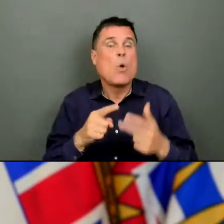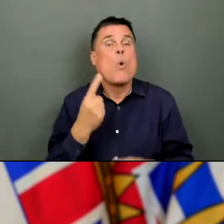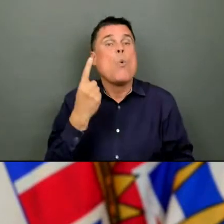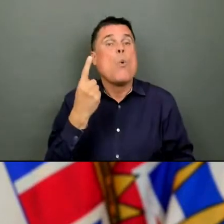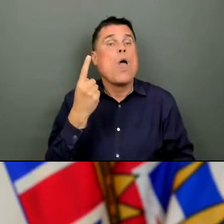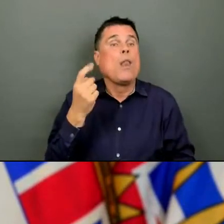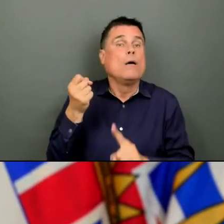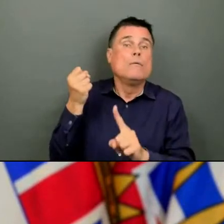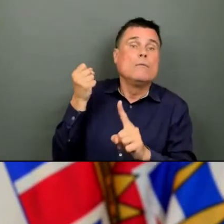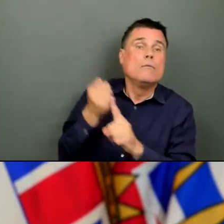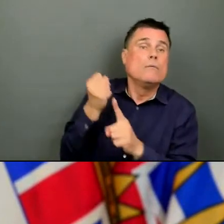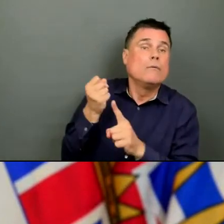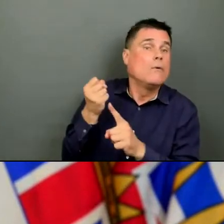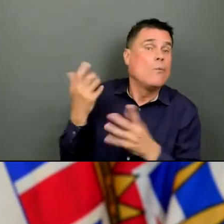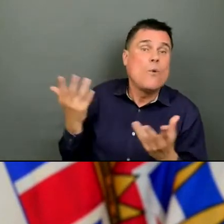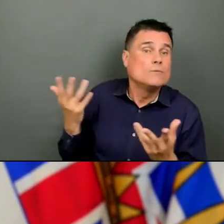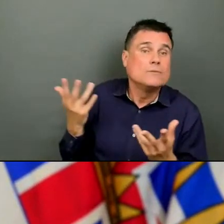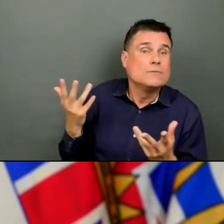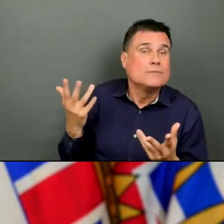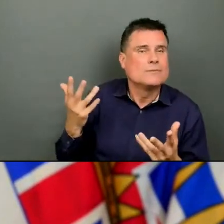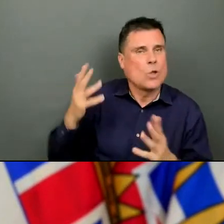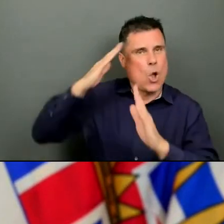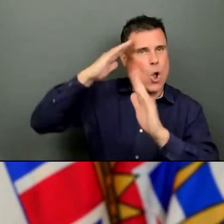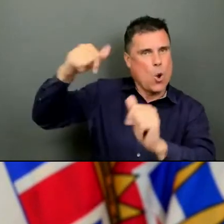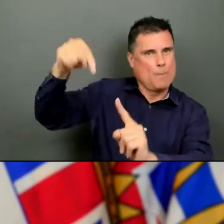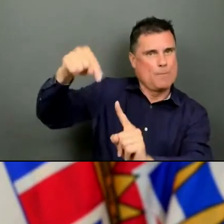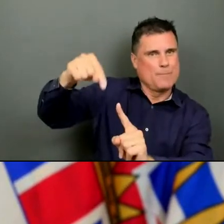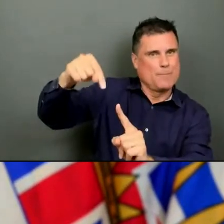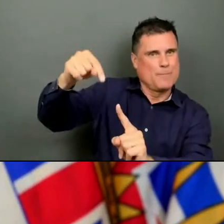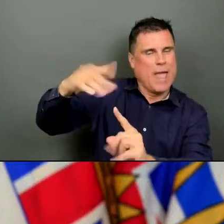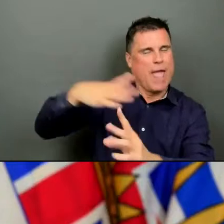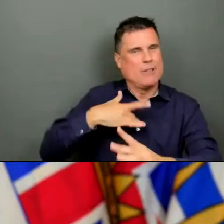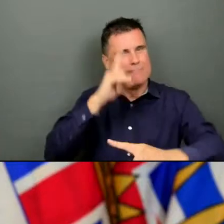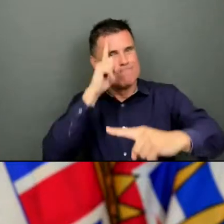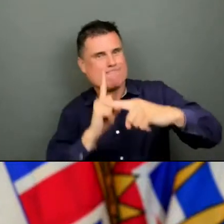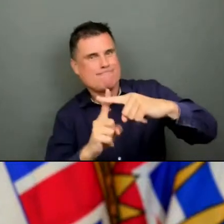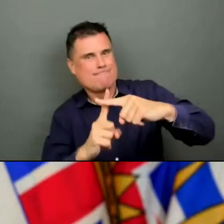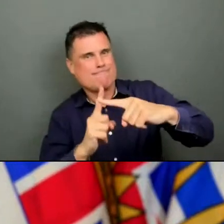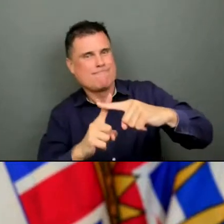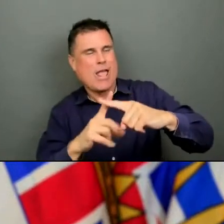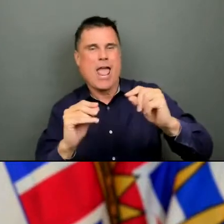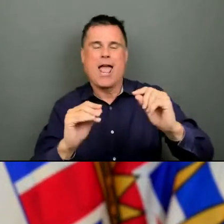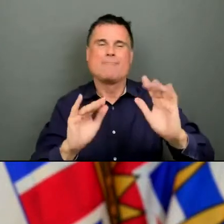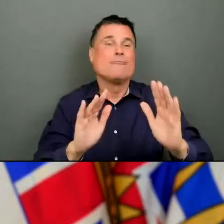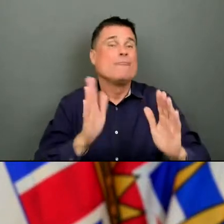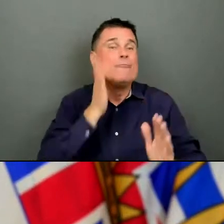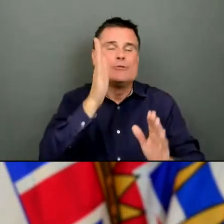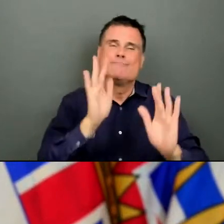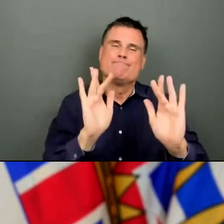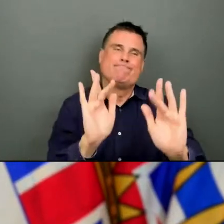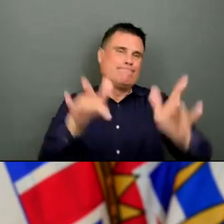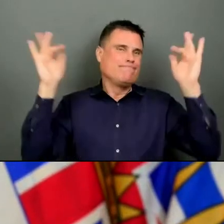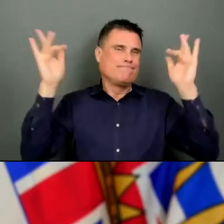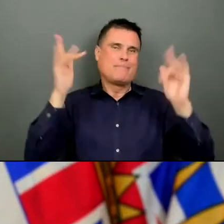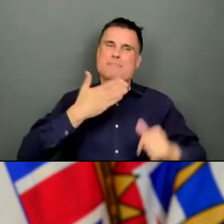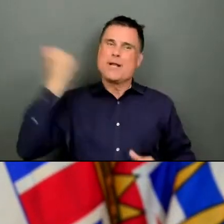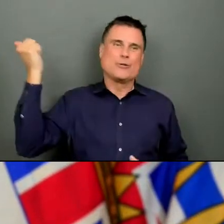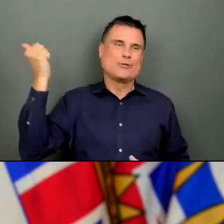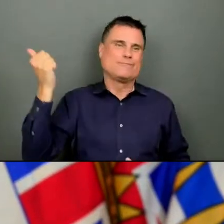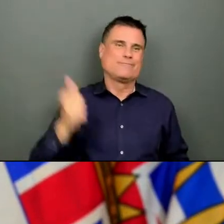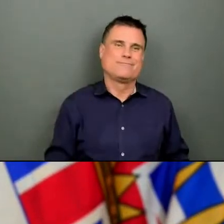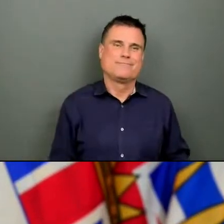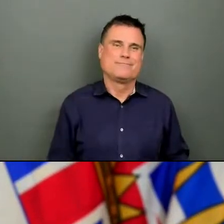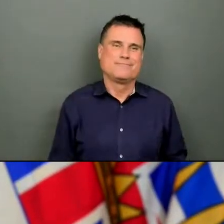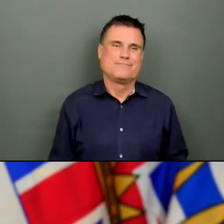hope, optimism, and a brighter future ahead. And let's also remember that we can get there